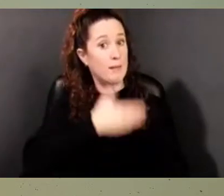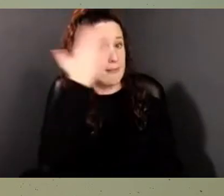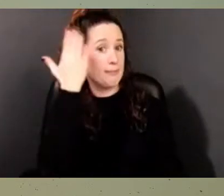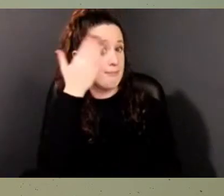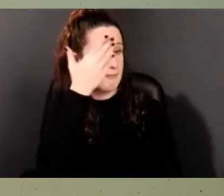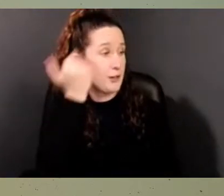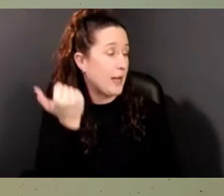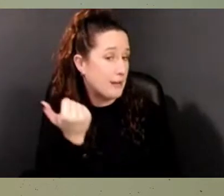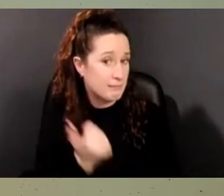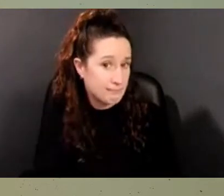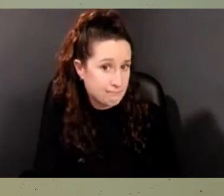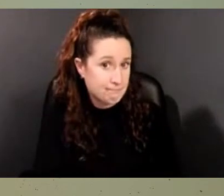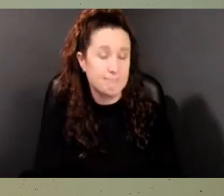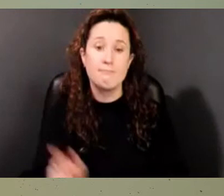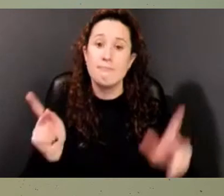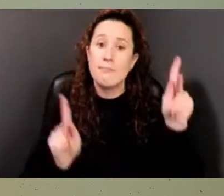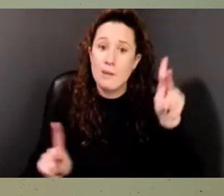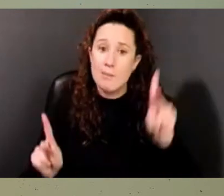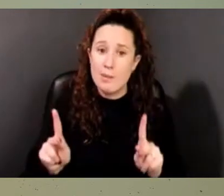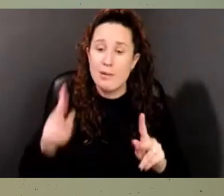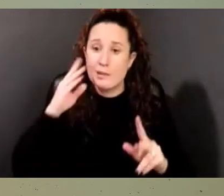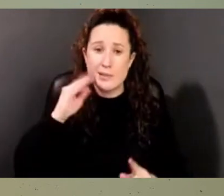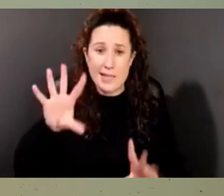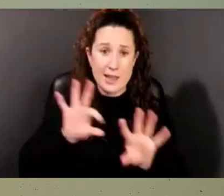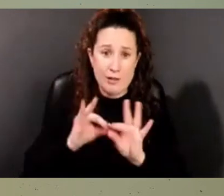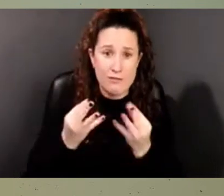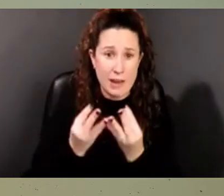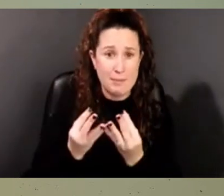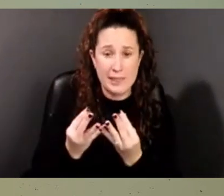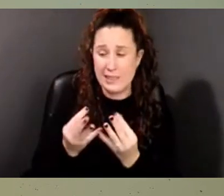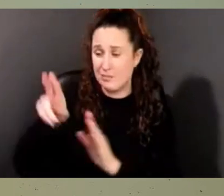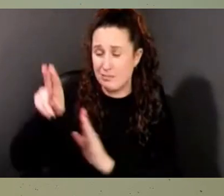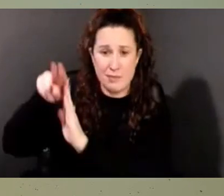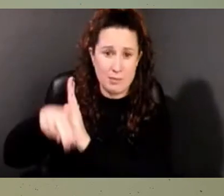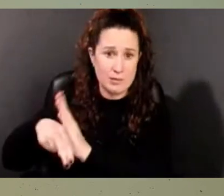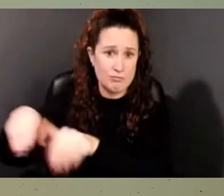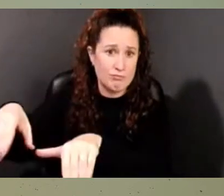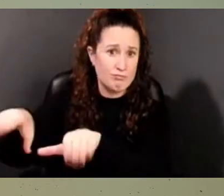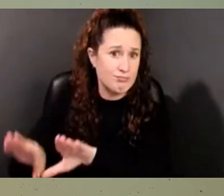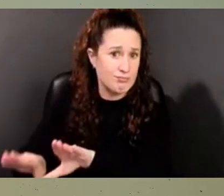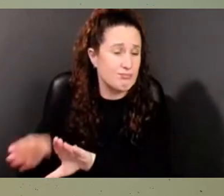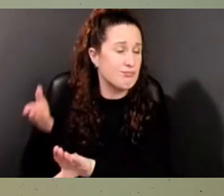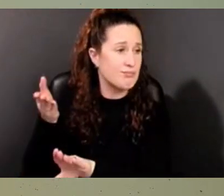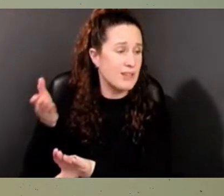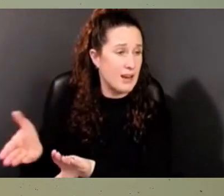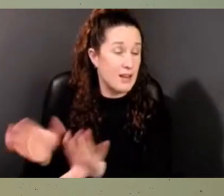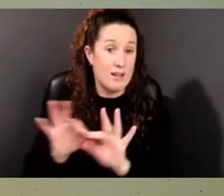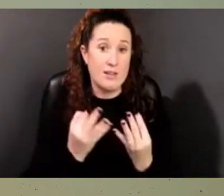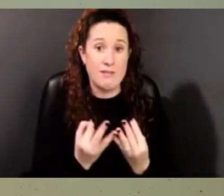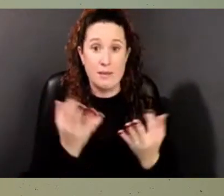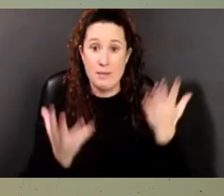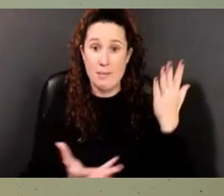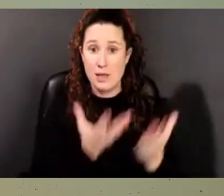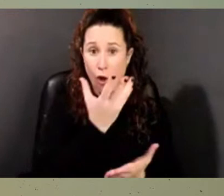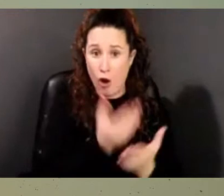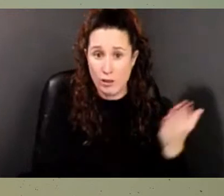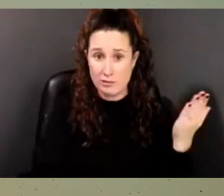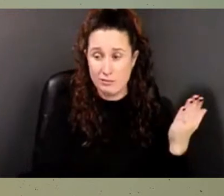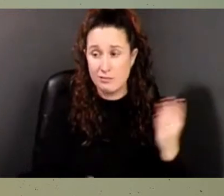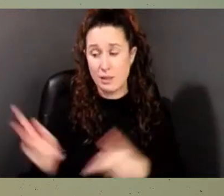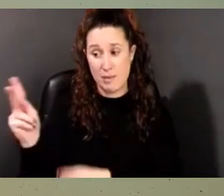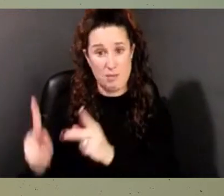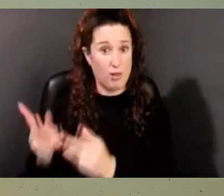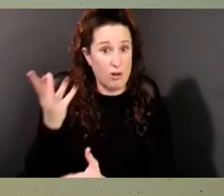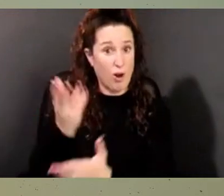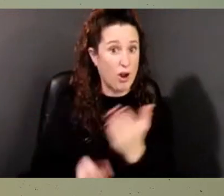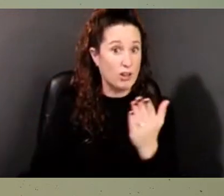buried their people out there, they're gone, it's gone, but that burial ground remembers that,